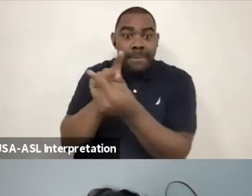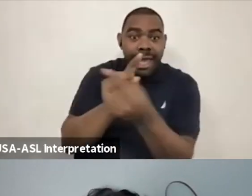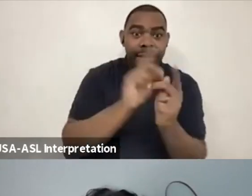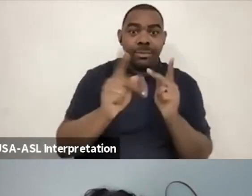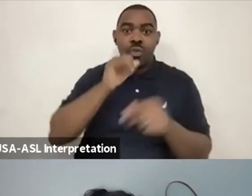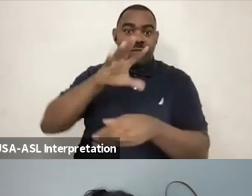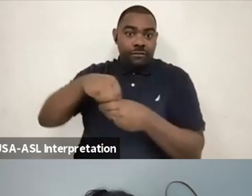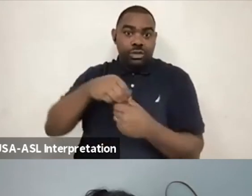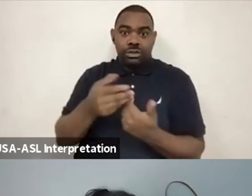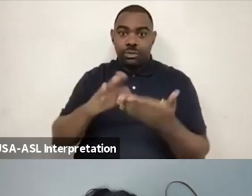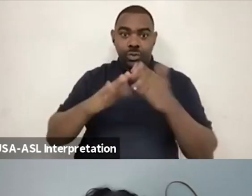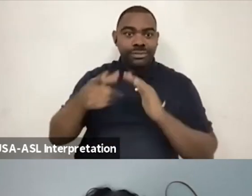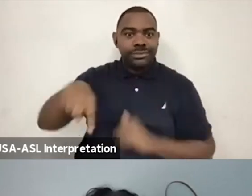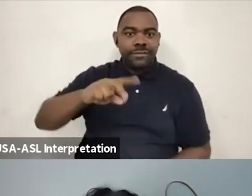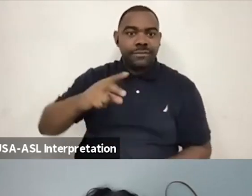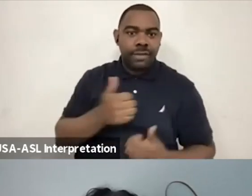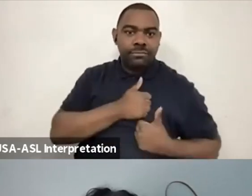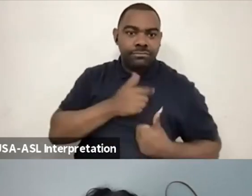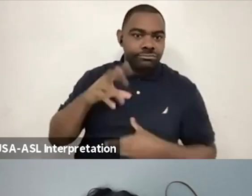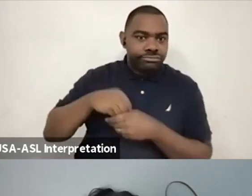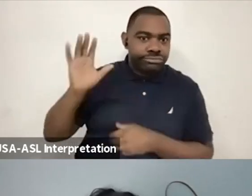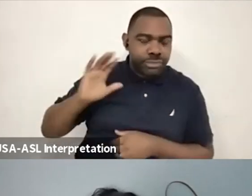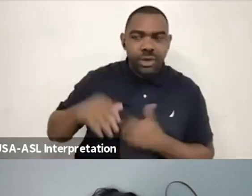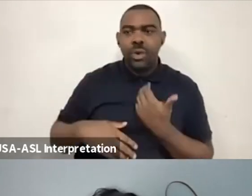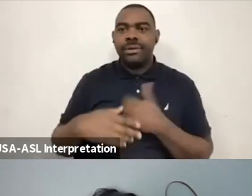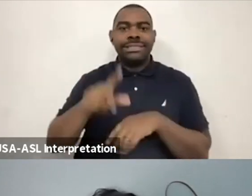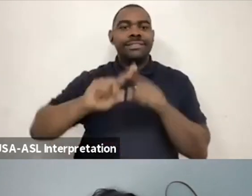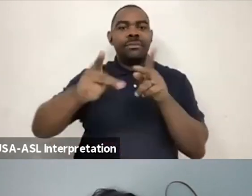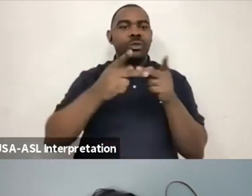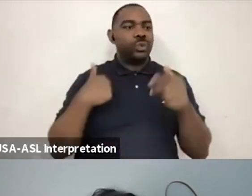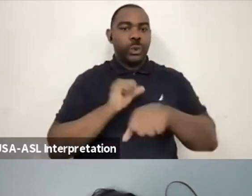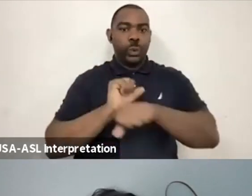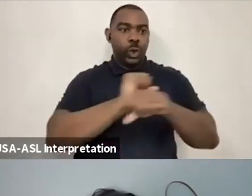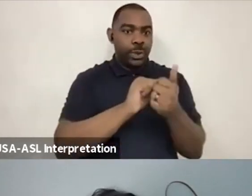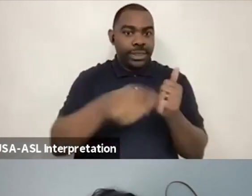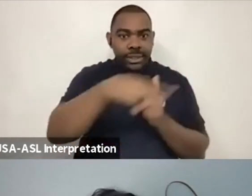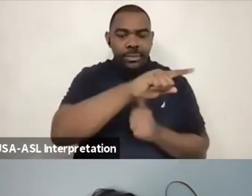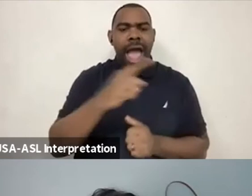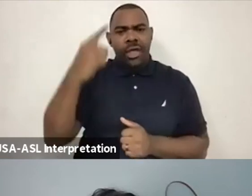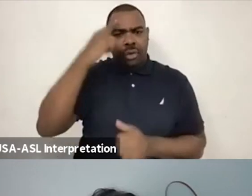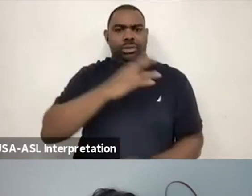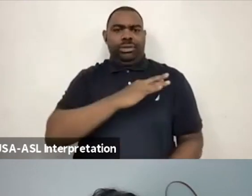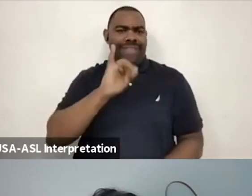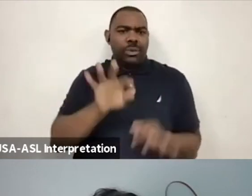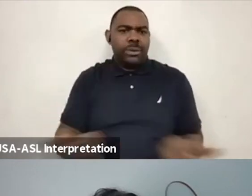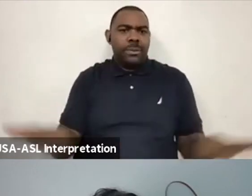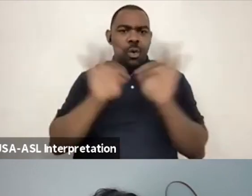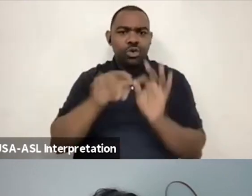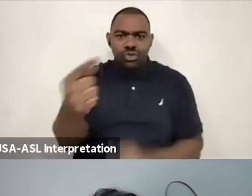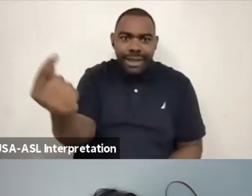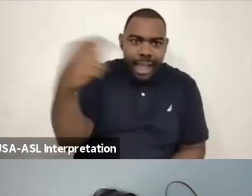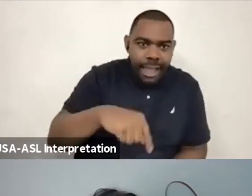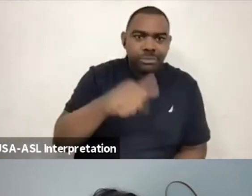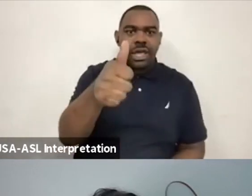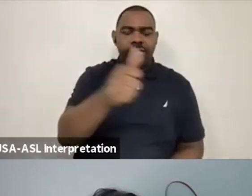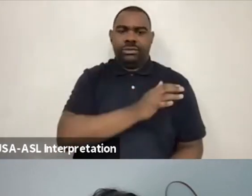were veterans, members of places in the community that we worked with. And so I think that was a really, really important part in the growth and development of